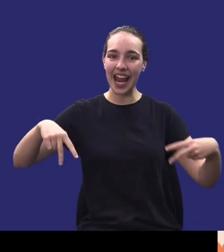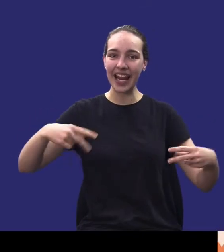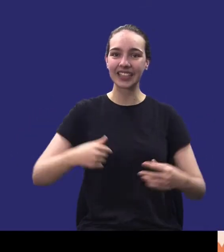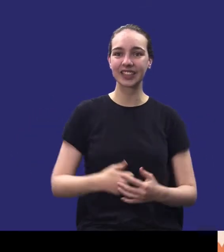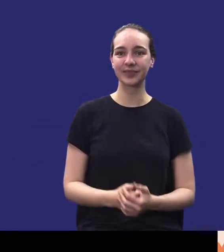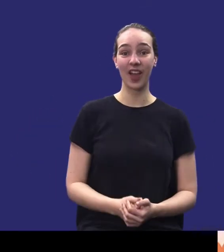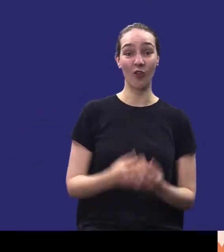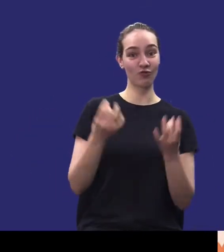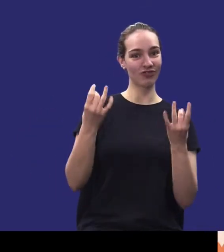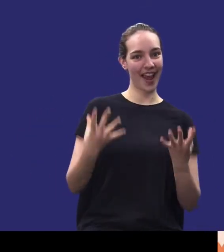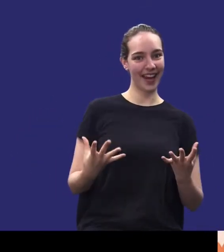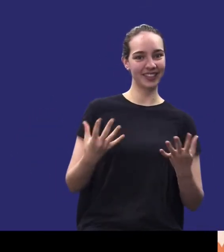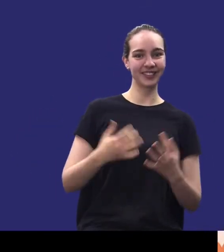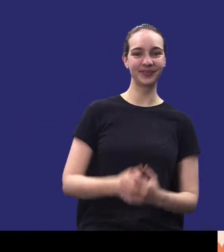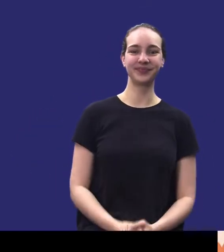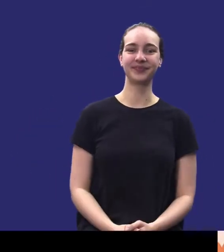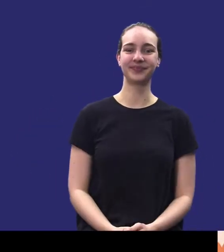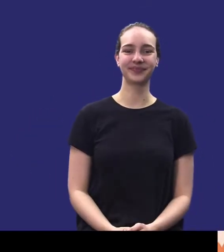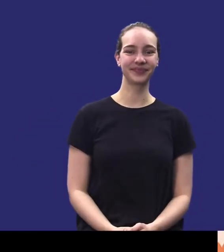You ready?